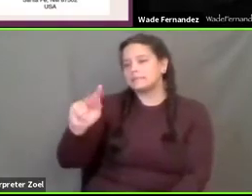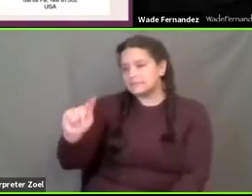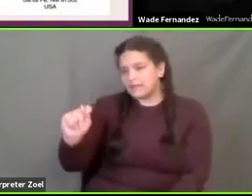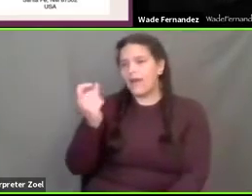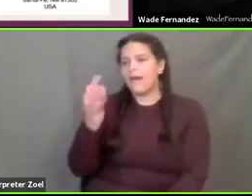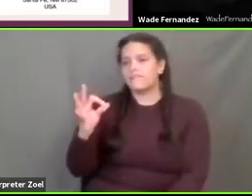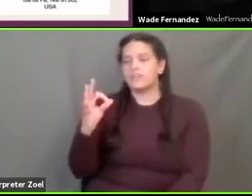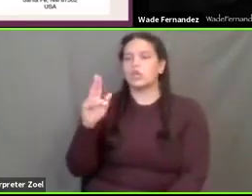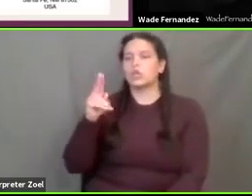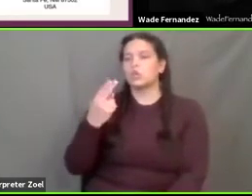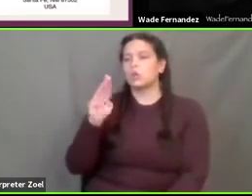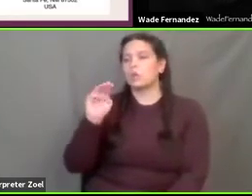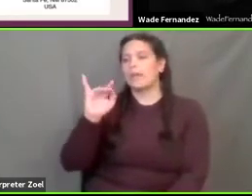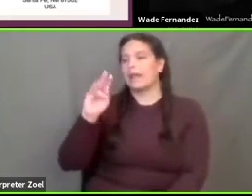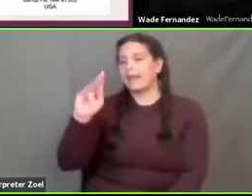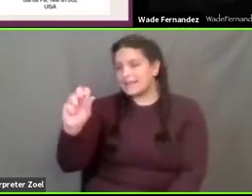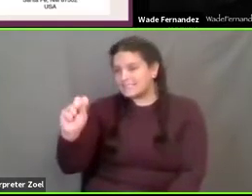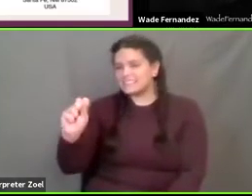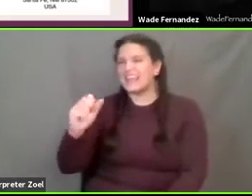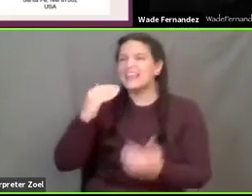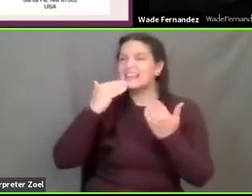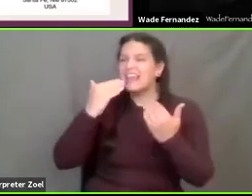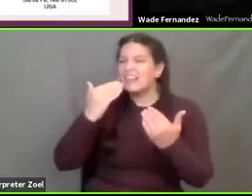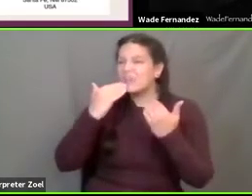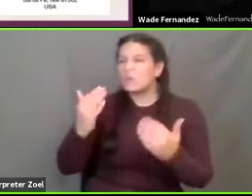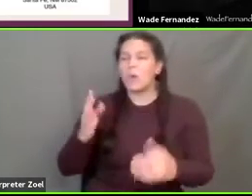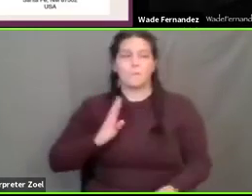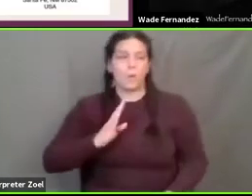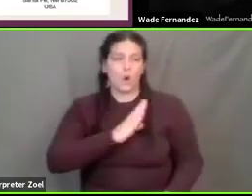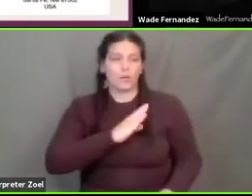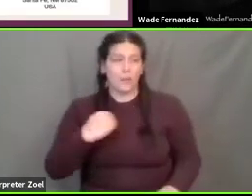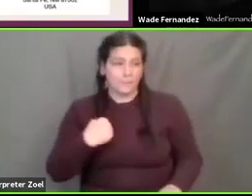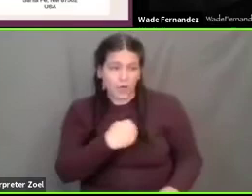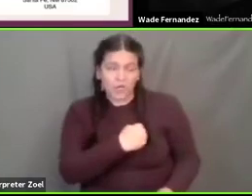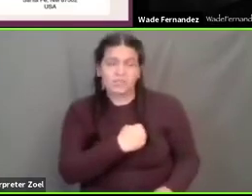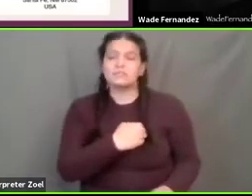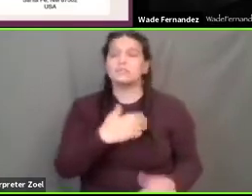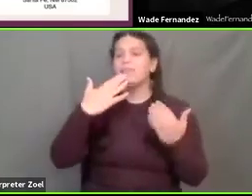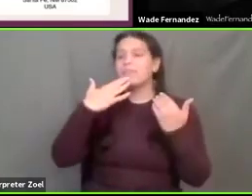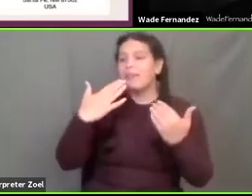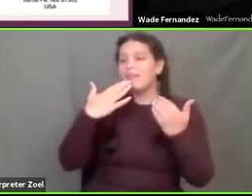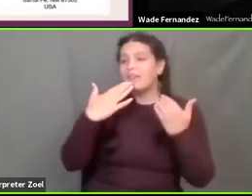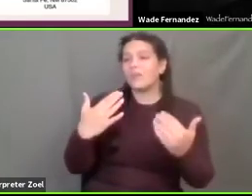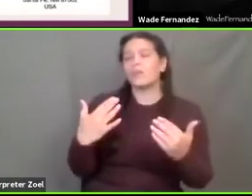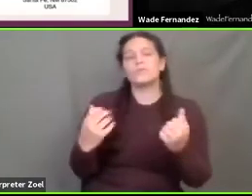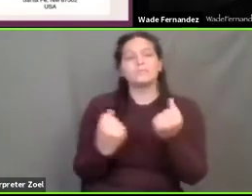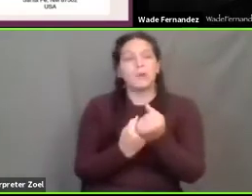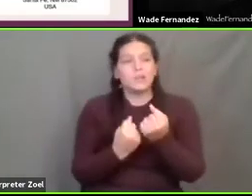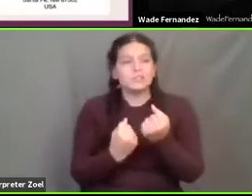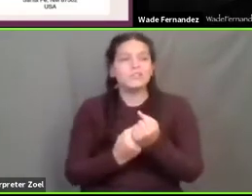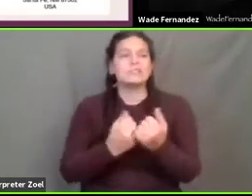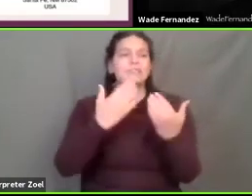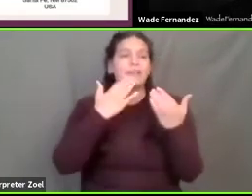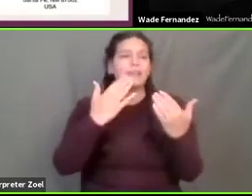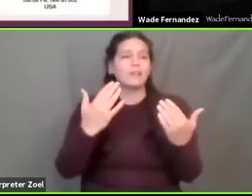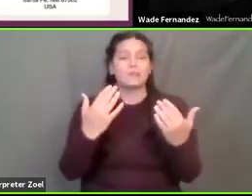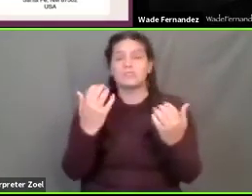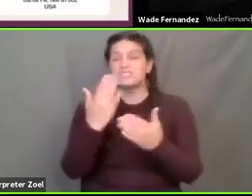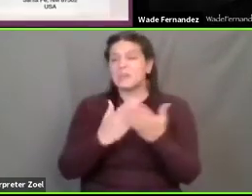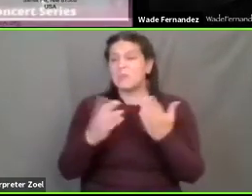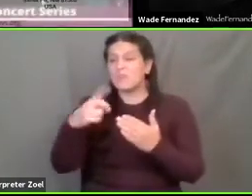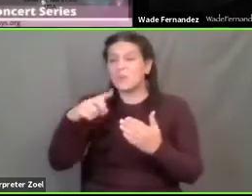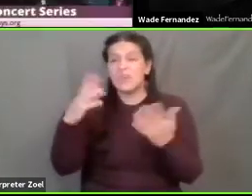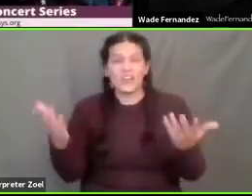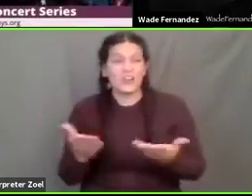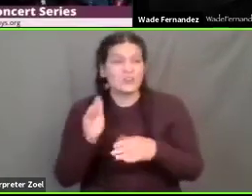donors, and thank you, Indigenous board members. We have an amazing board, and there's some of you on tonight, I see on Facebook